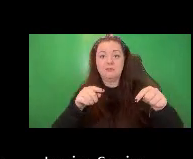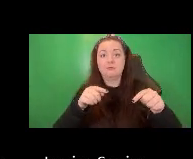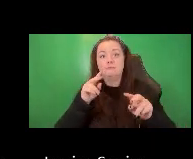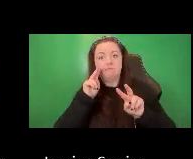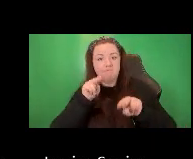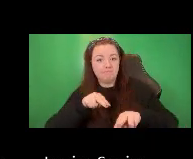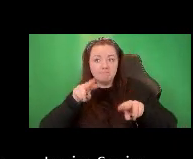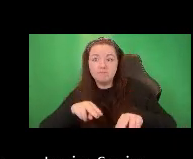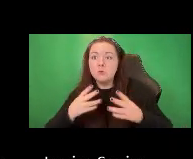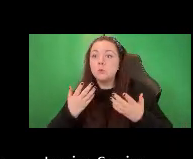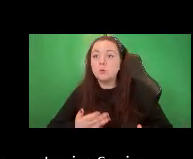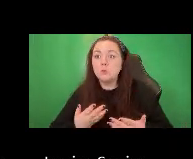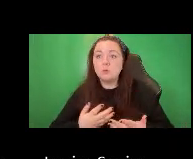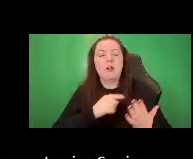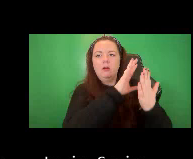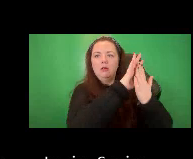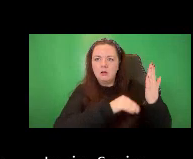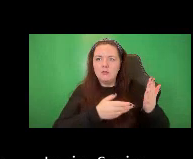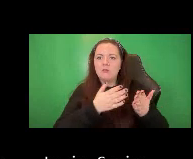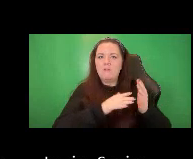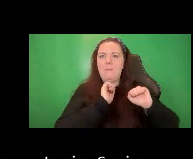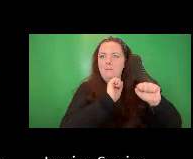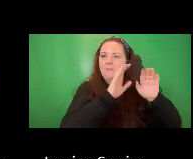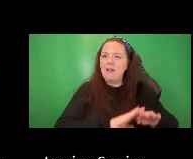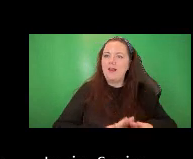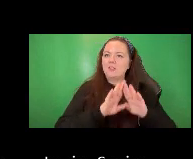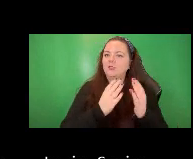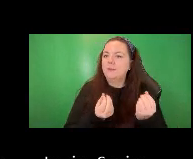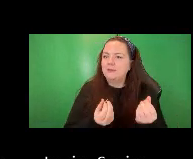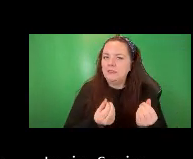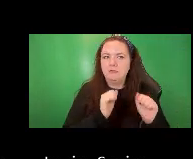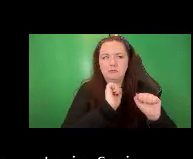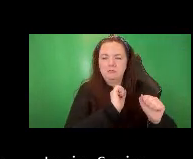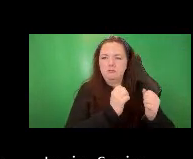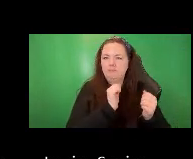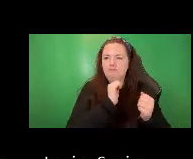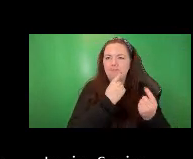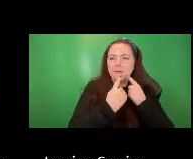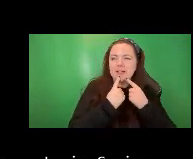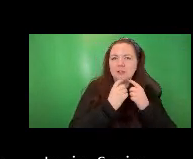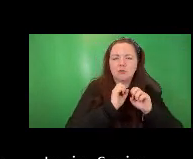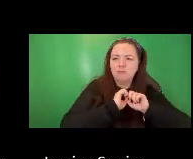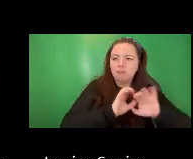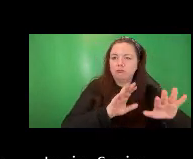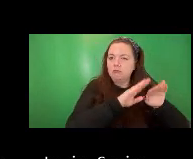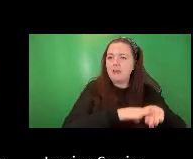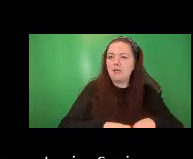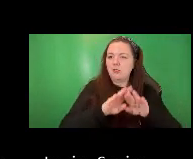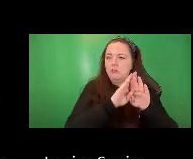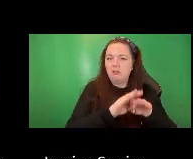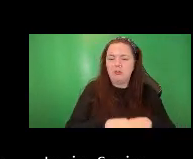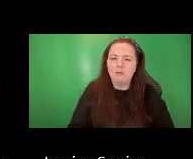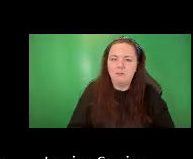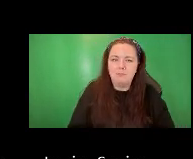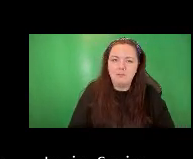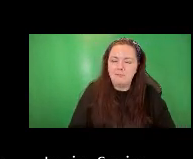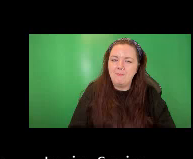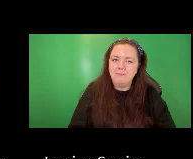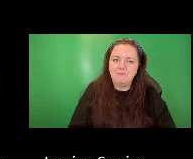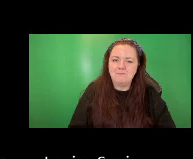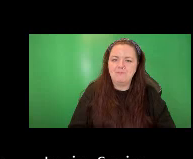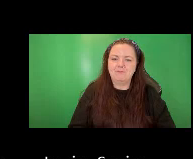see in the slides and information to follow is the national information. That's really important because we need